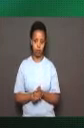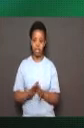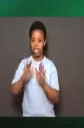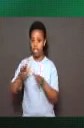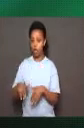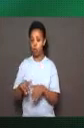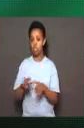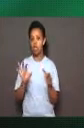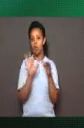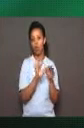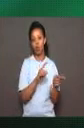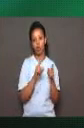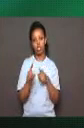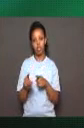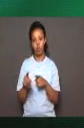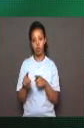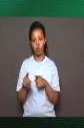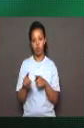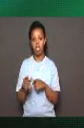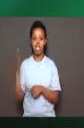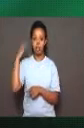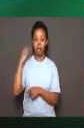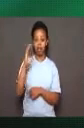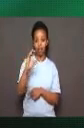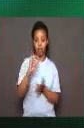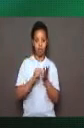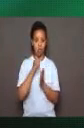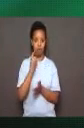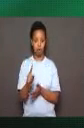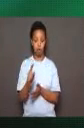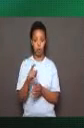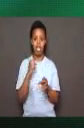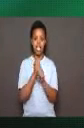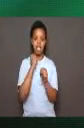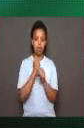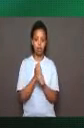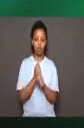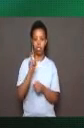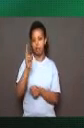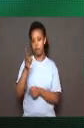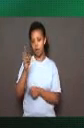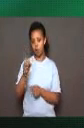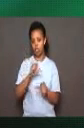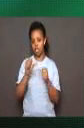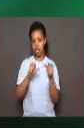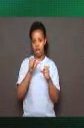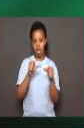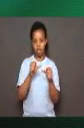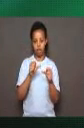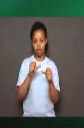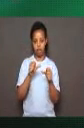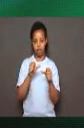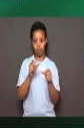remaining bonds of the back carbons are formed by hydrogen atoms H.